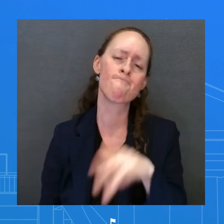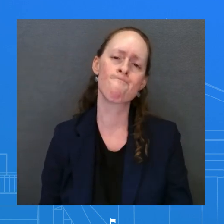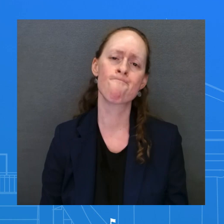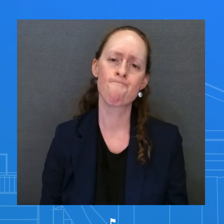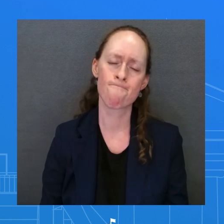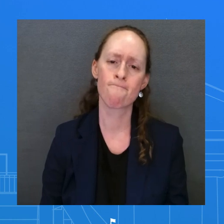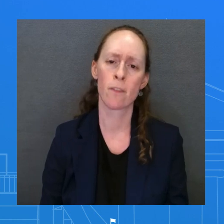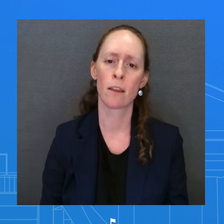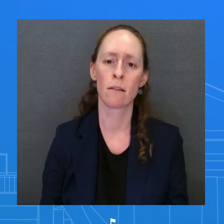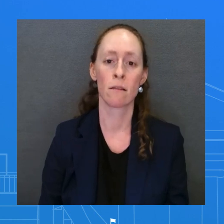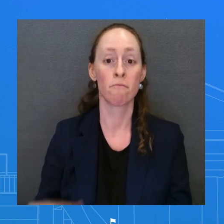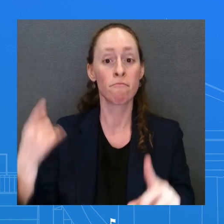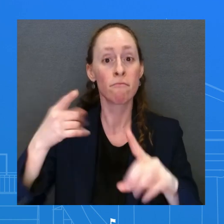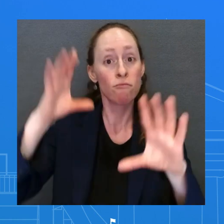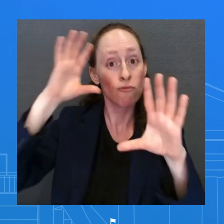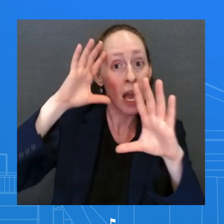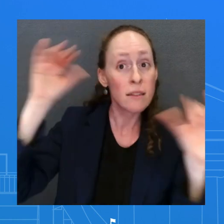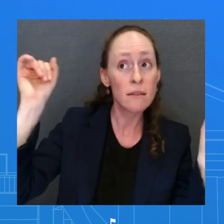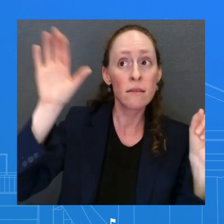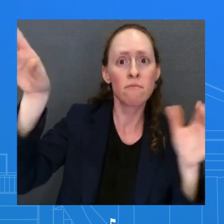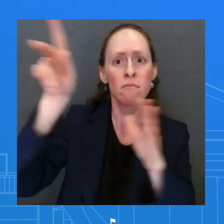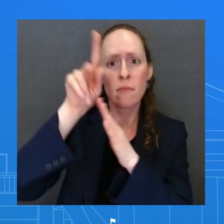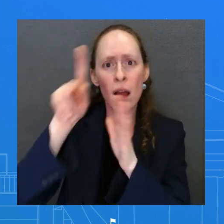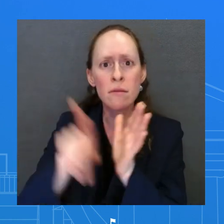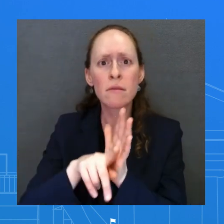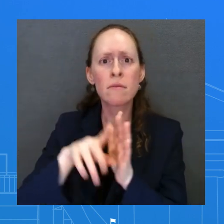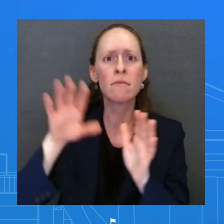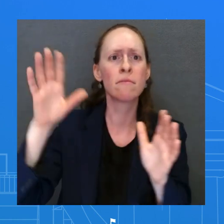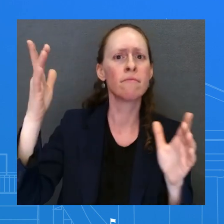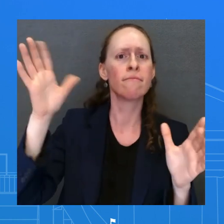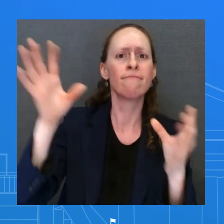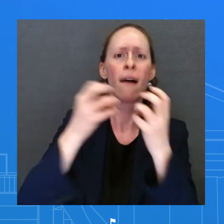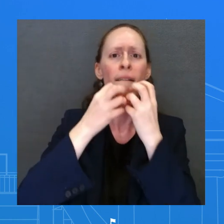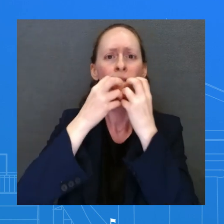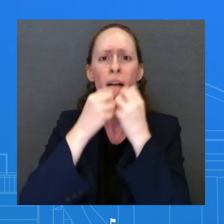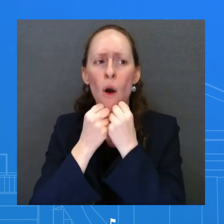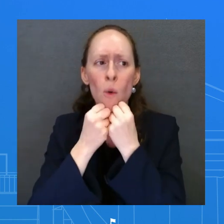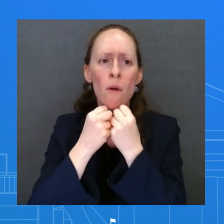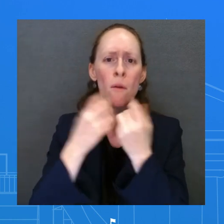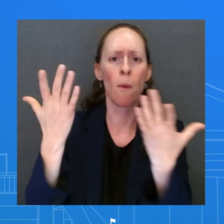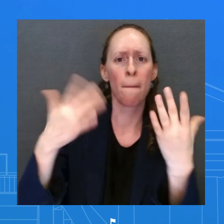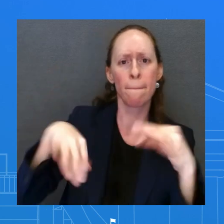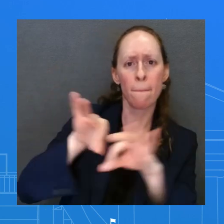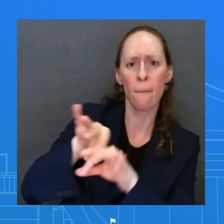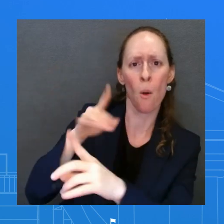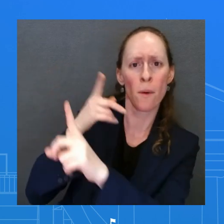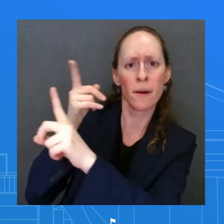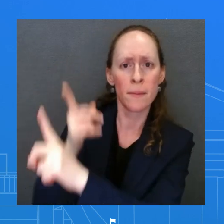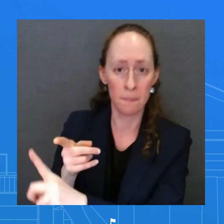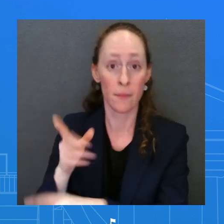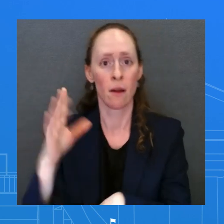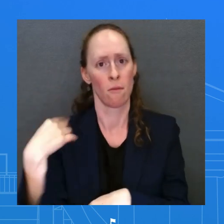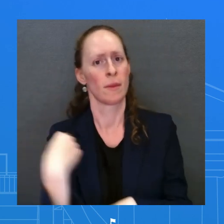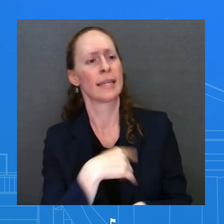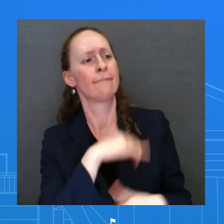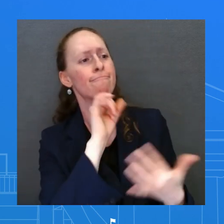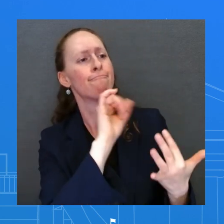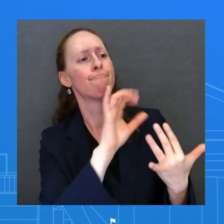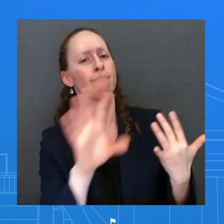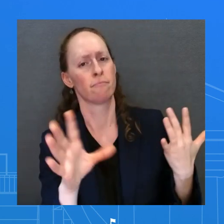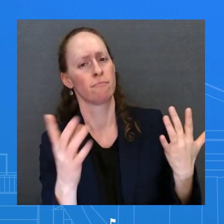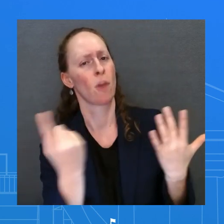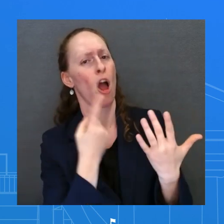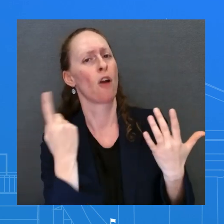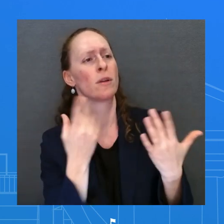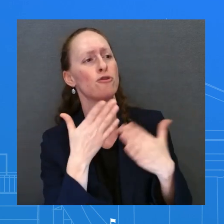president's values, and about the agenda. That's what we want to be transparent about. And look, just a couple of facts here. OSC has said that